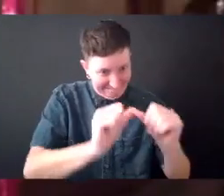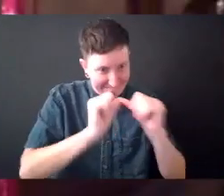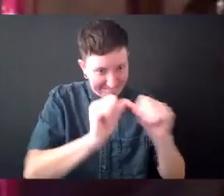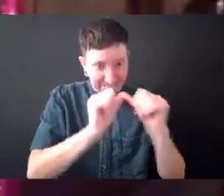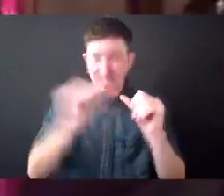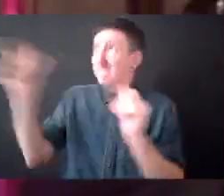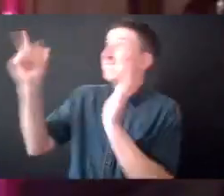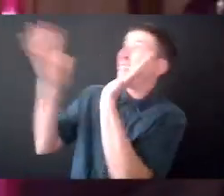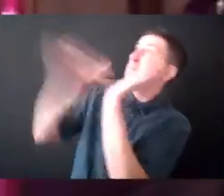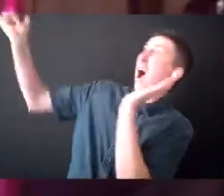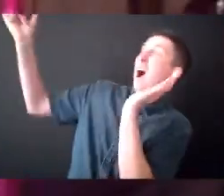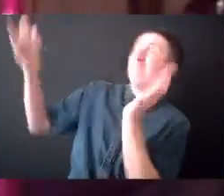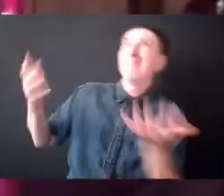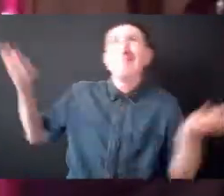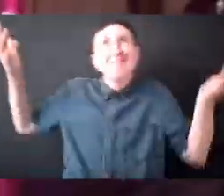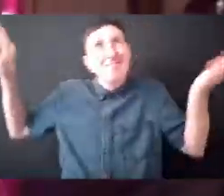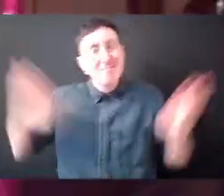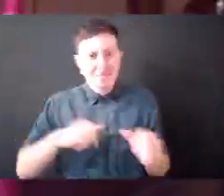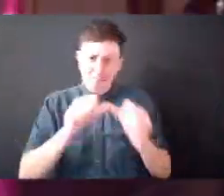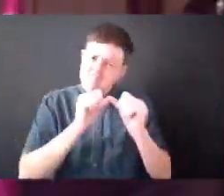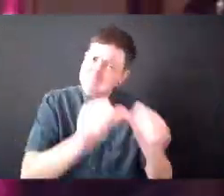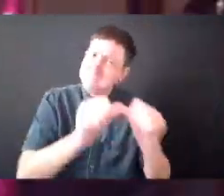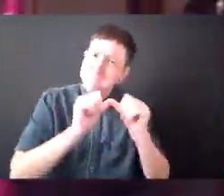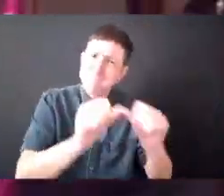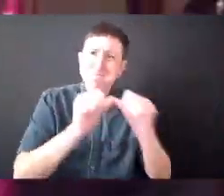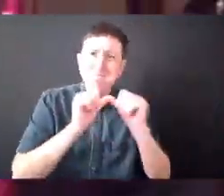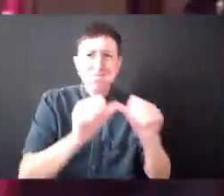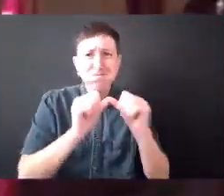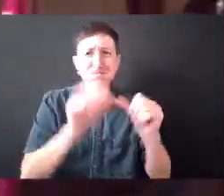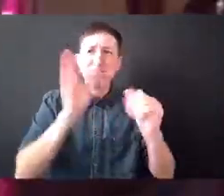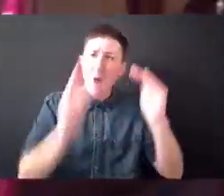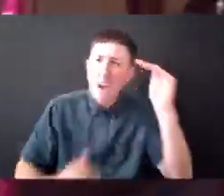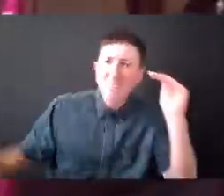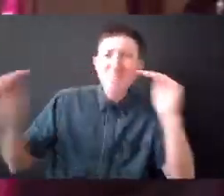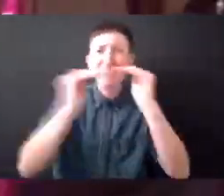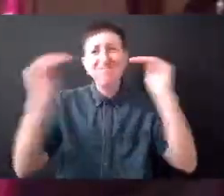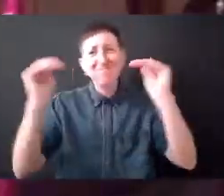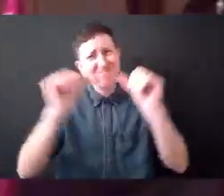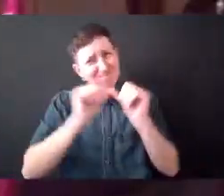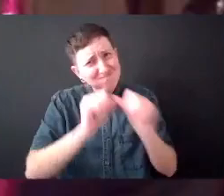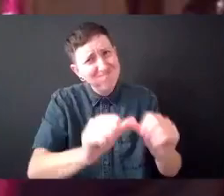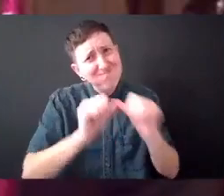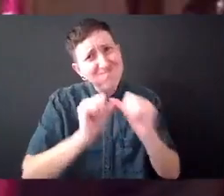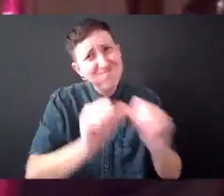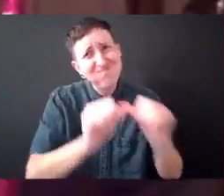what they call it, and you spend your life putting money in your